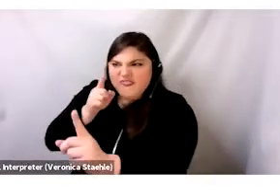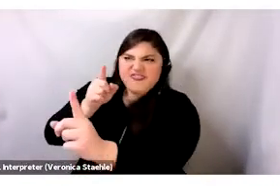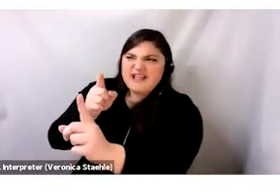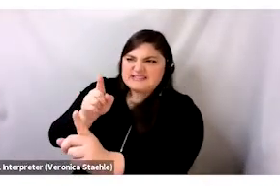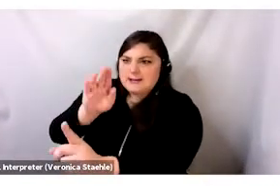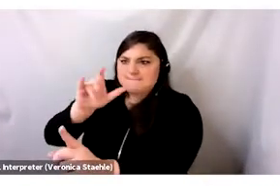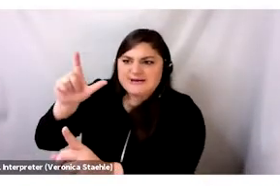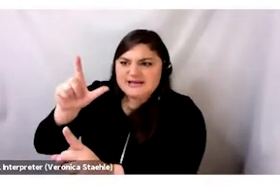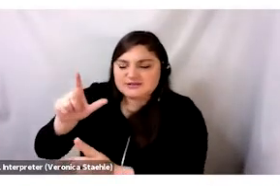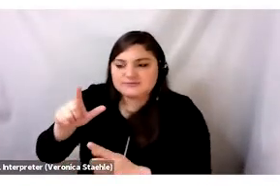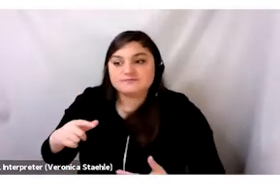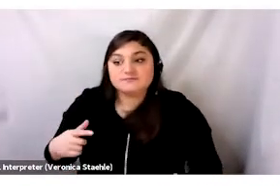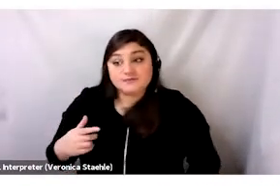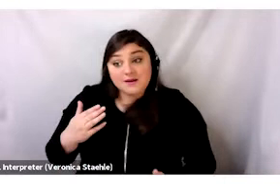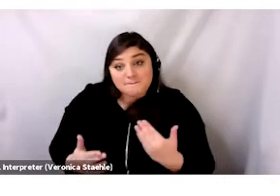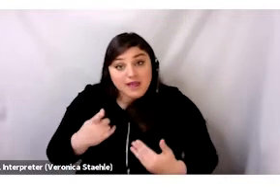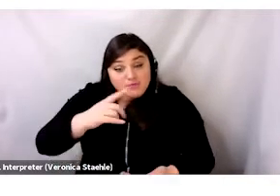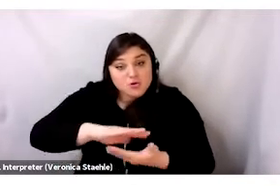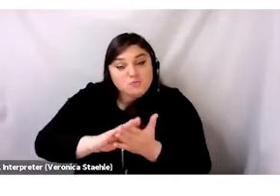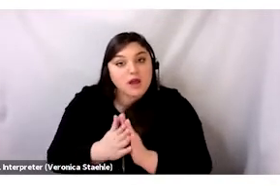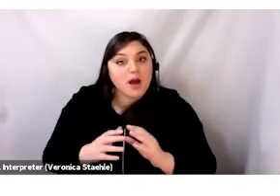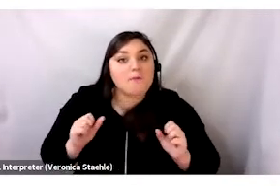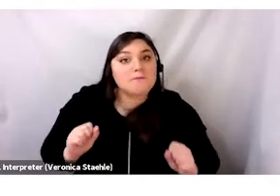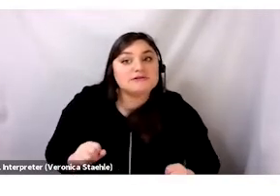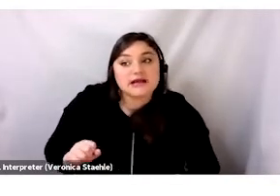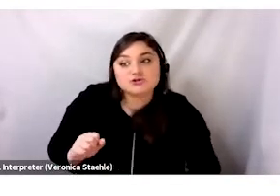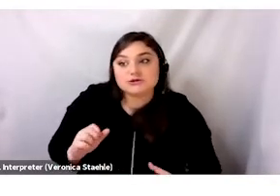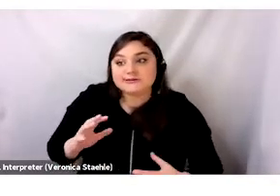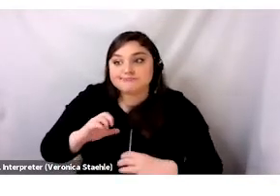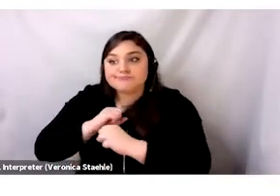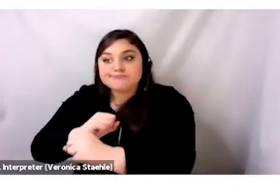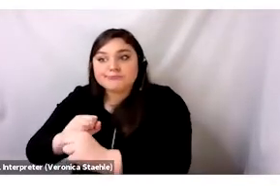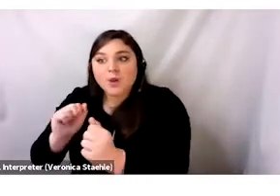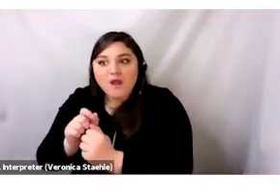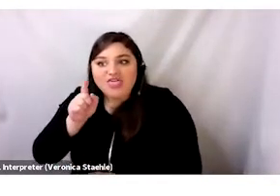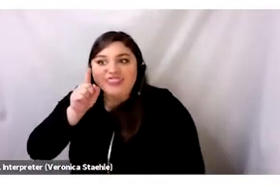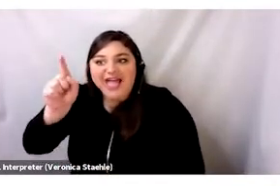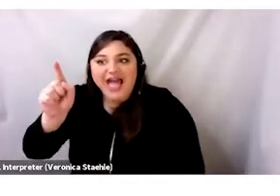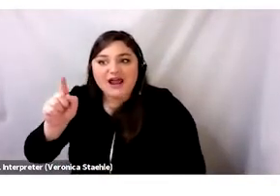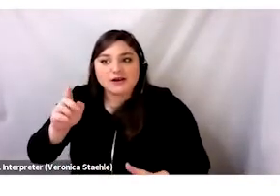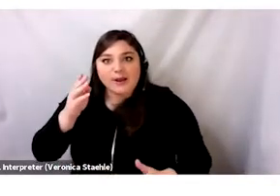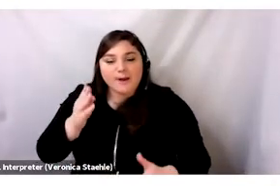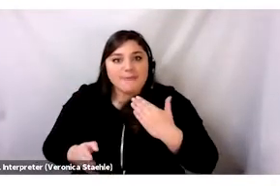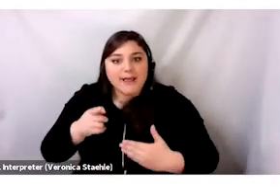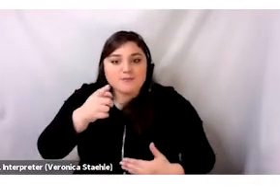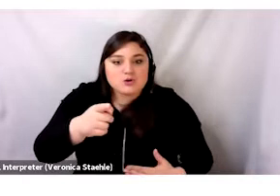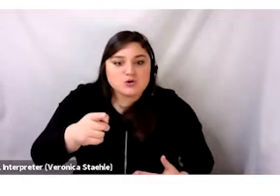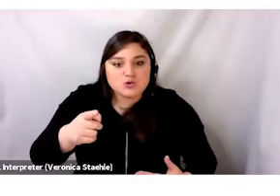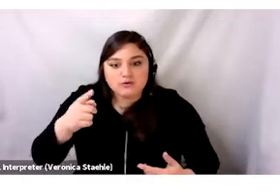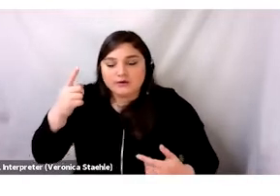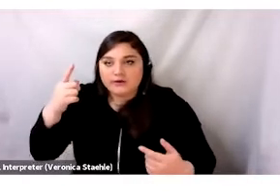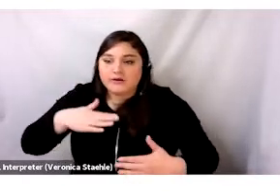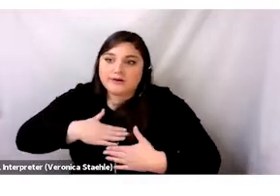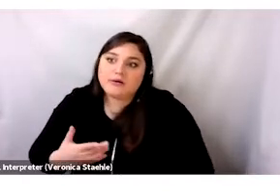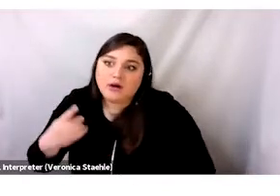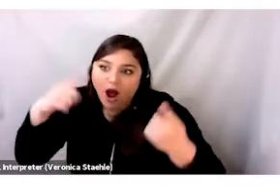some point get in the way of either a compromise or a shift in priorities or some change in the conditions